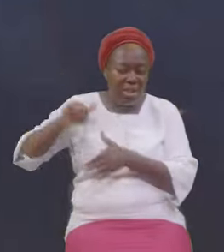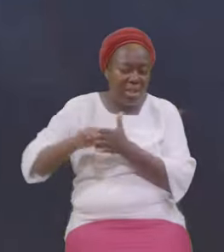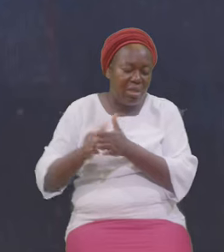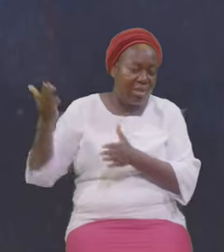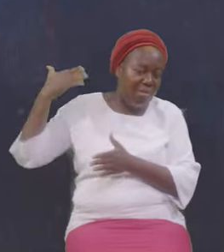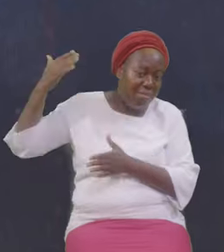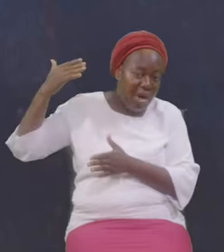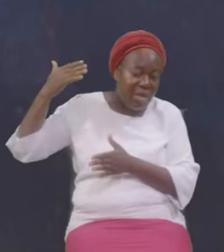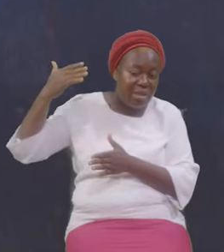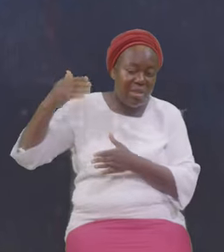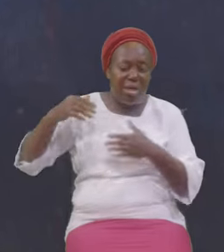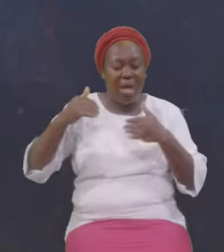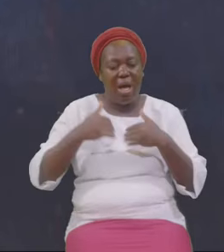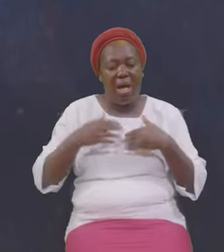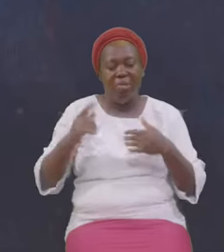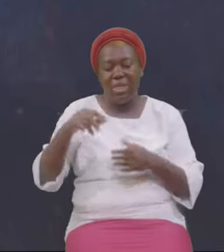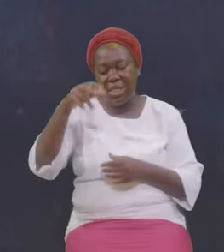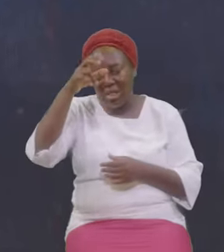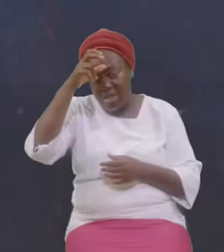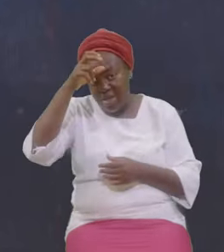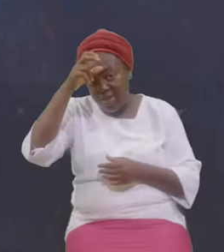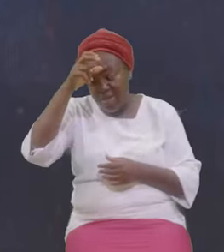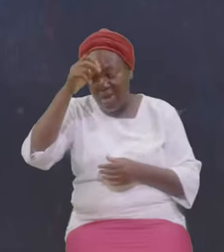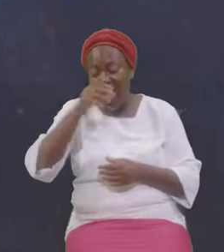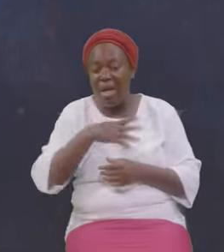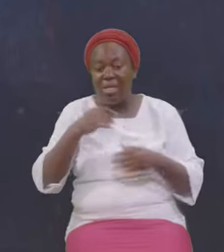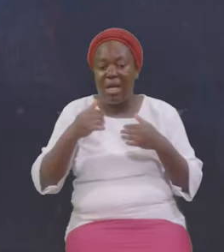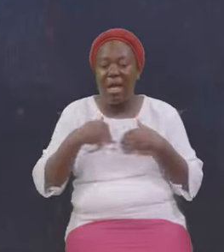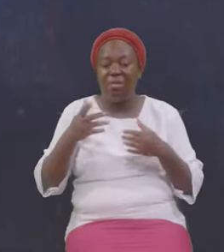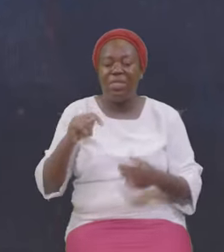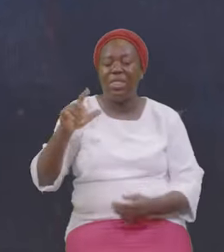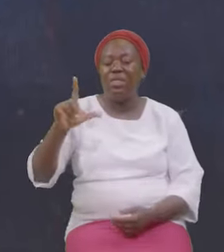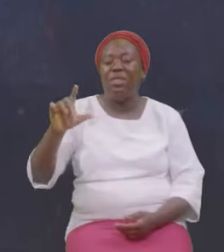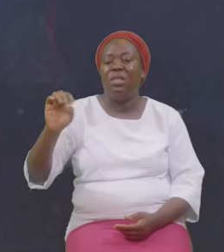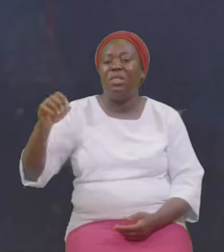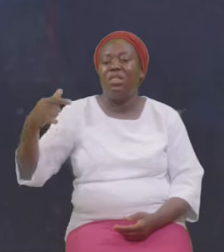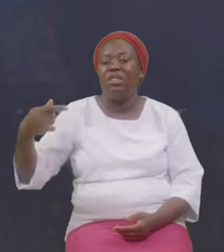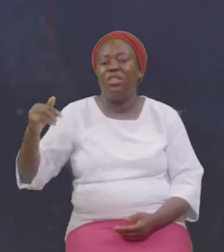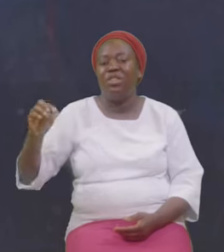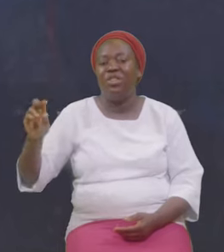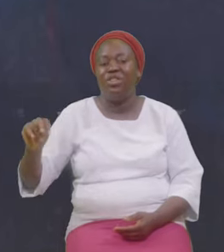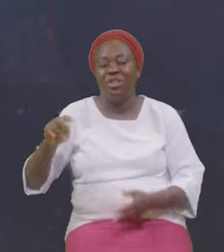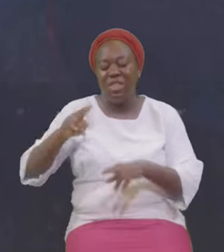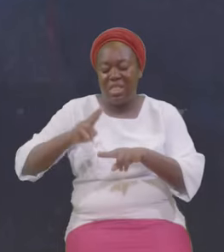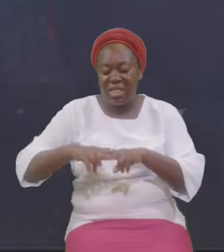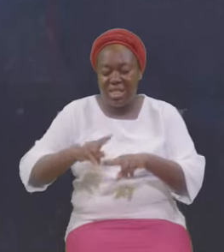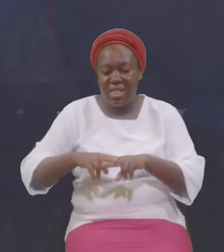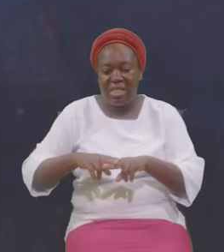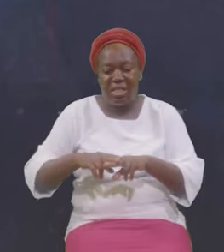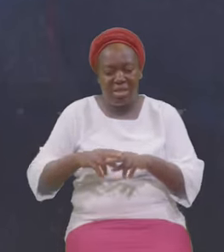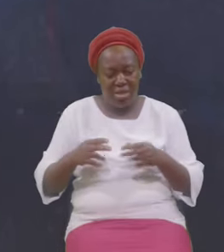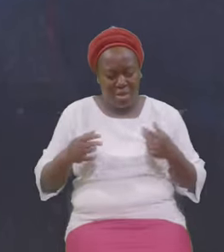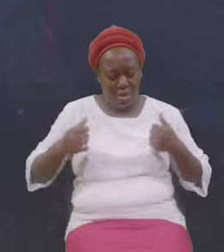devil. And at the legion, sitting and closed and in